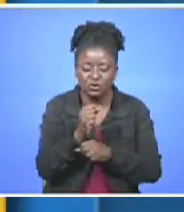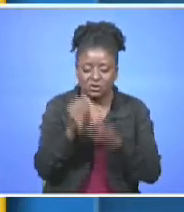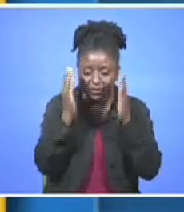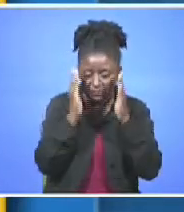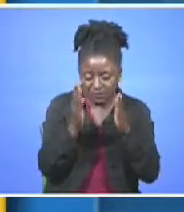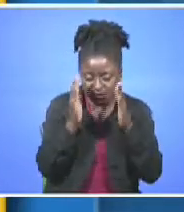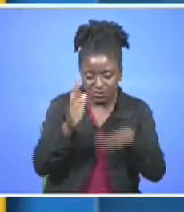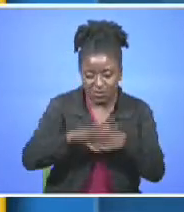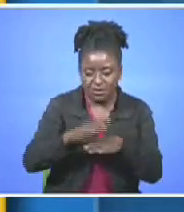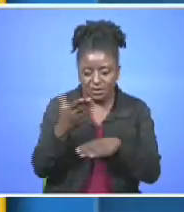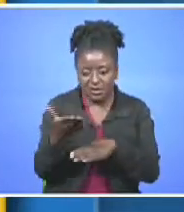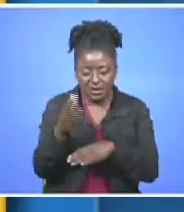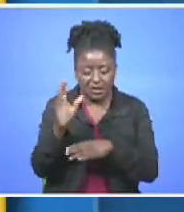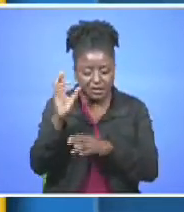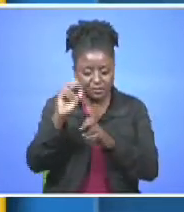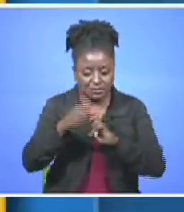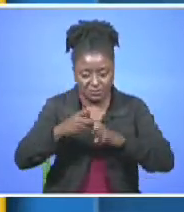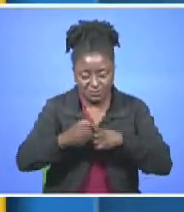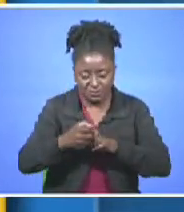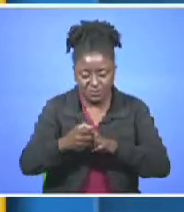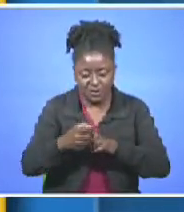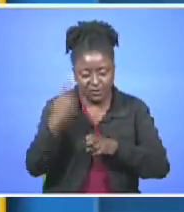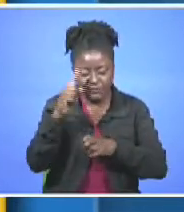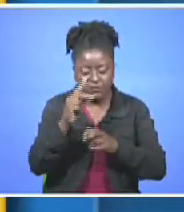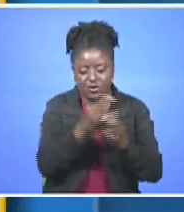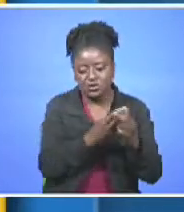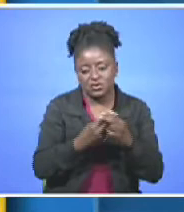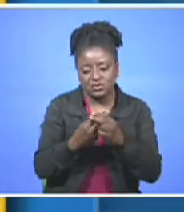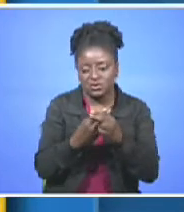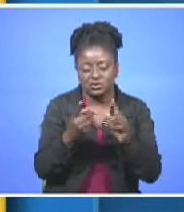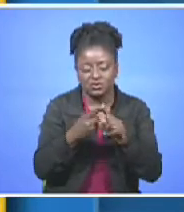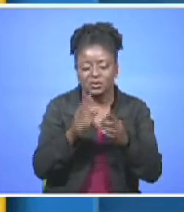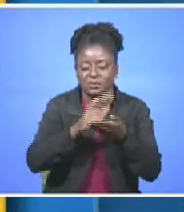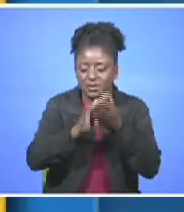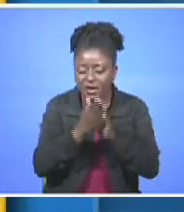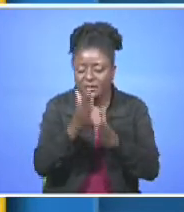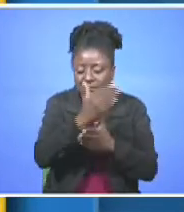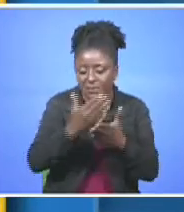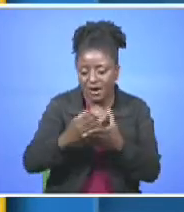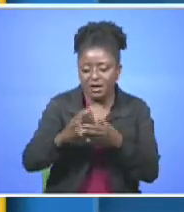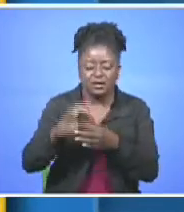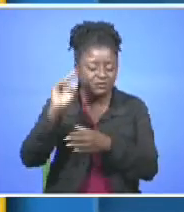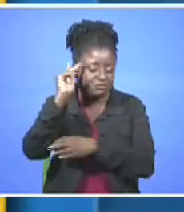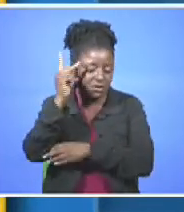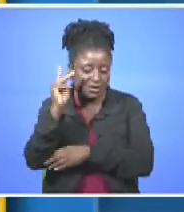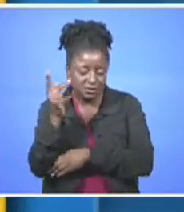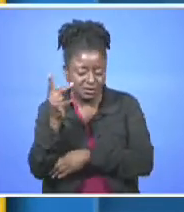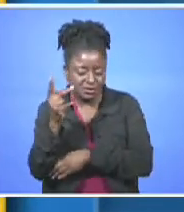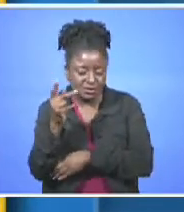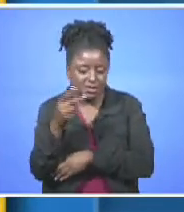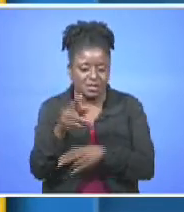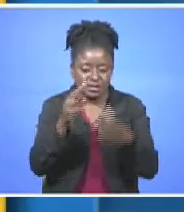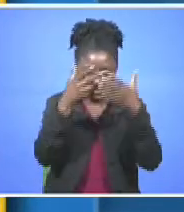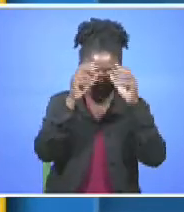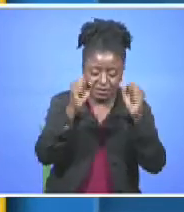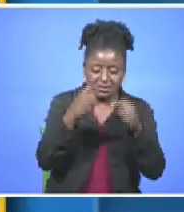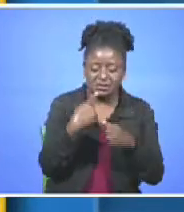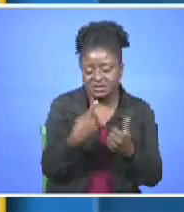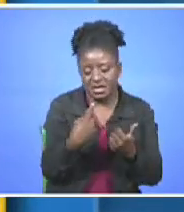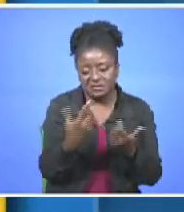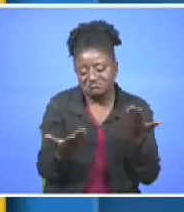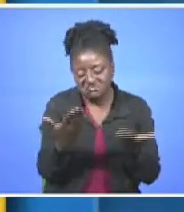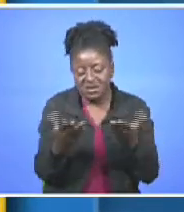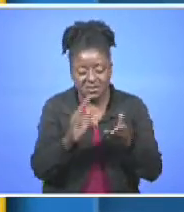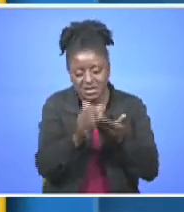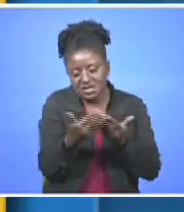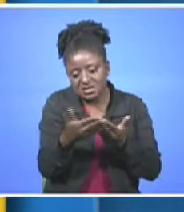to is for unions to become effective or part of politics. The B.C.P.O.U. president says it may be easier